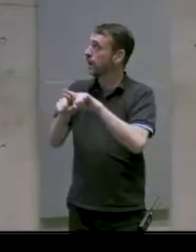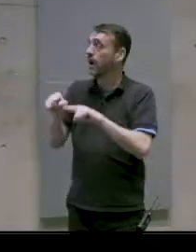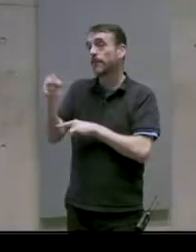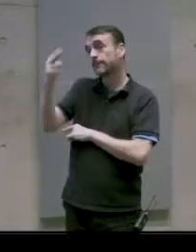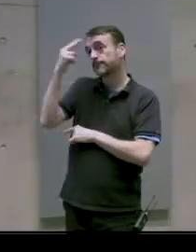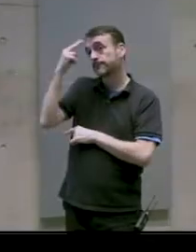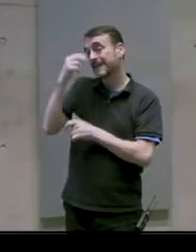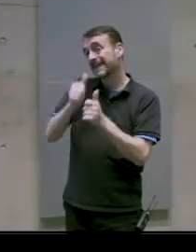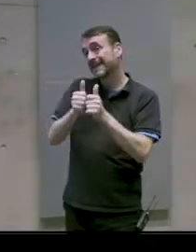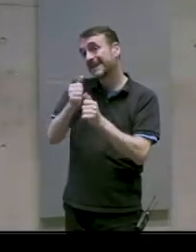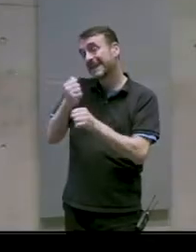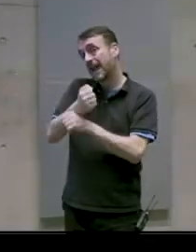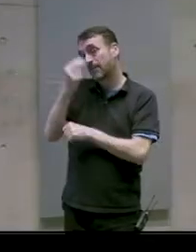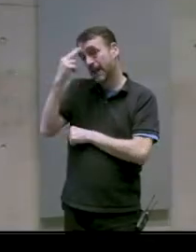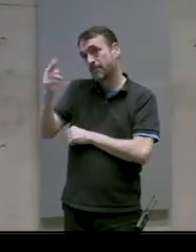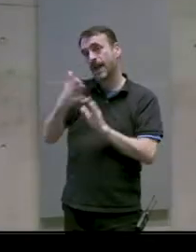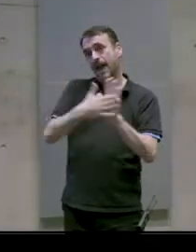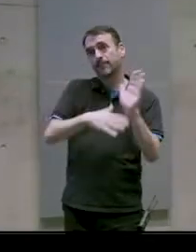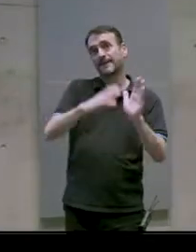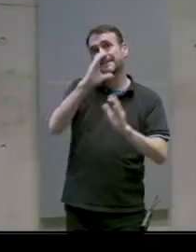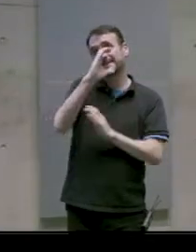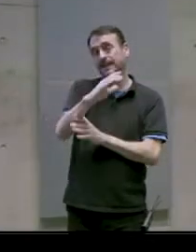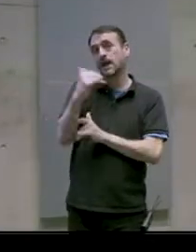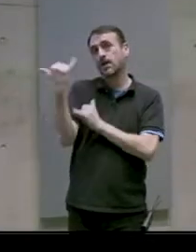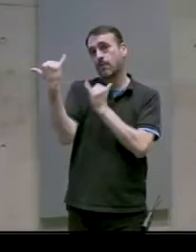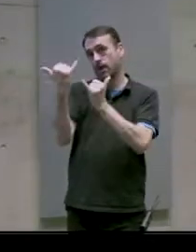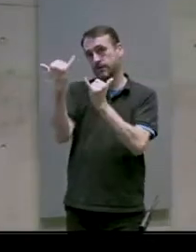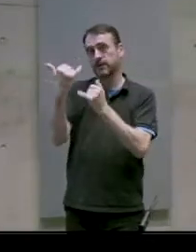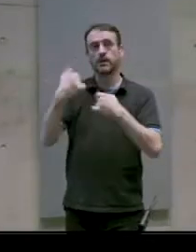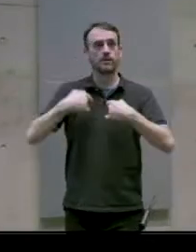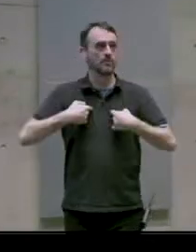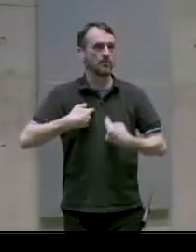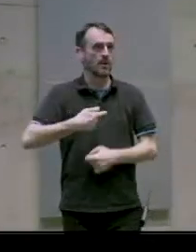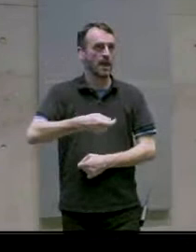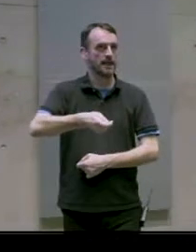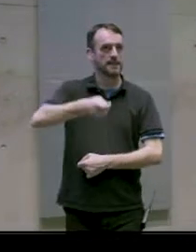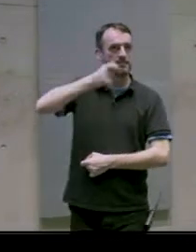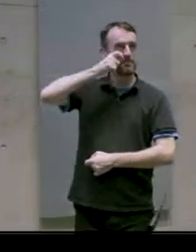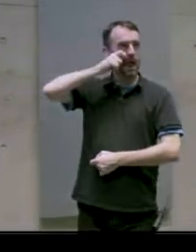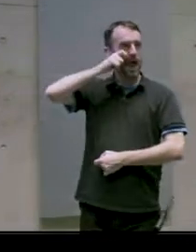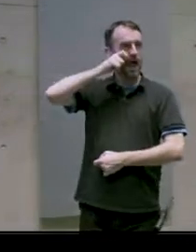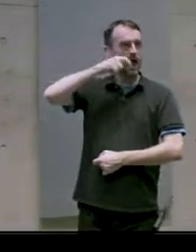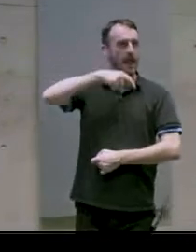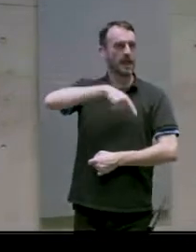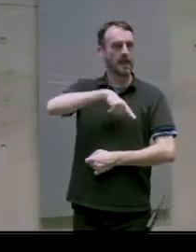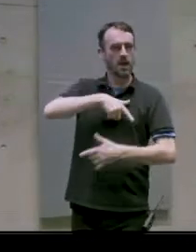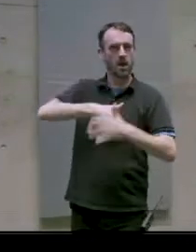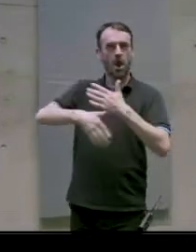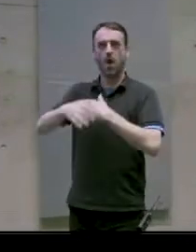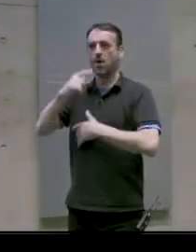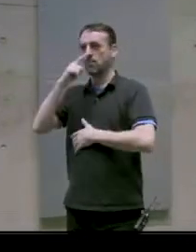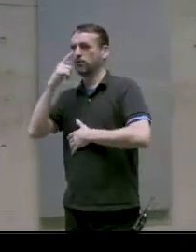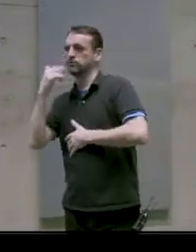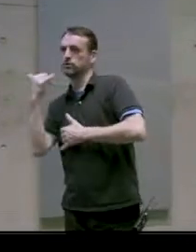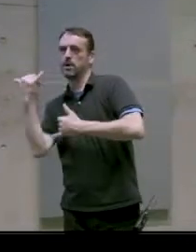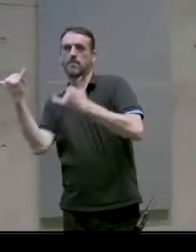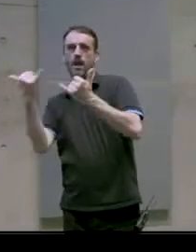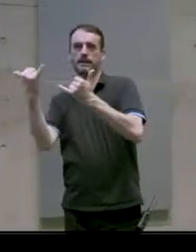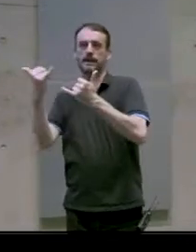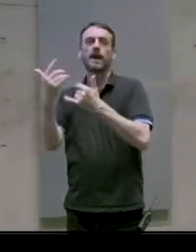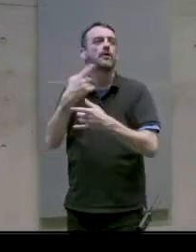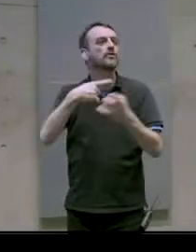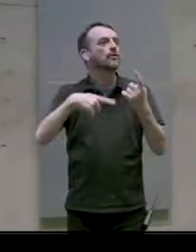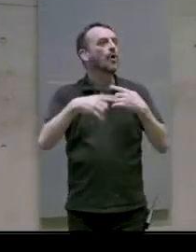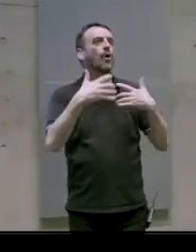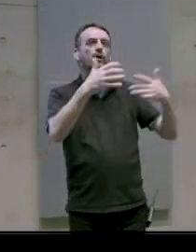Party. You are effectively a spy going to a very posh party. And you just got to think, people know that sort of like James